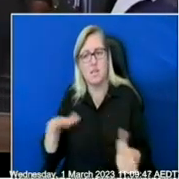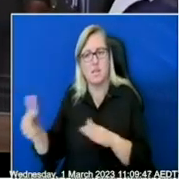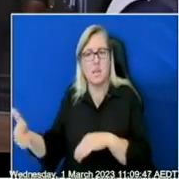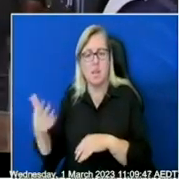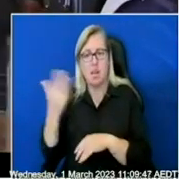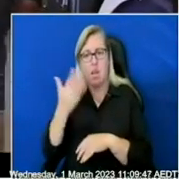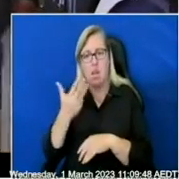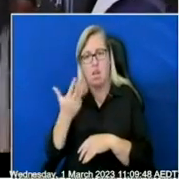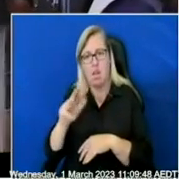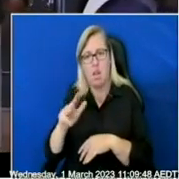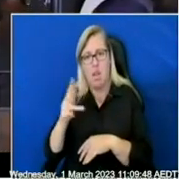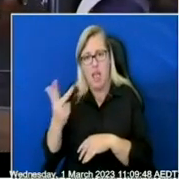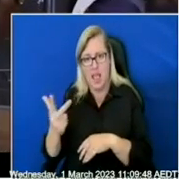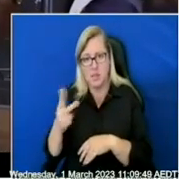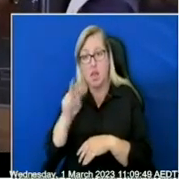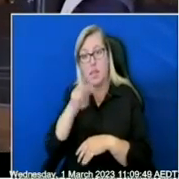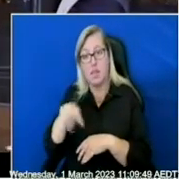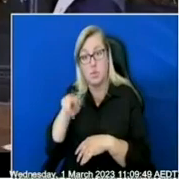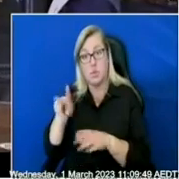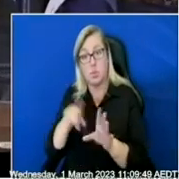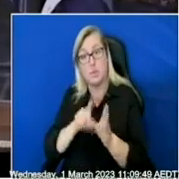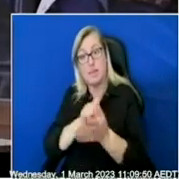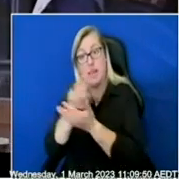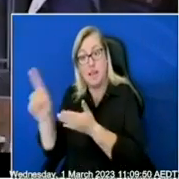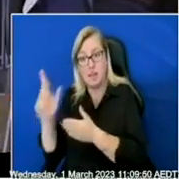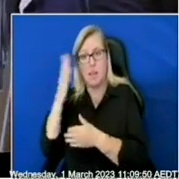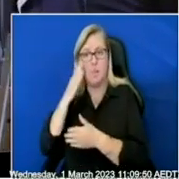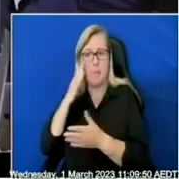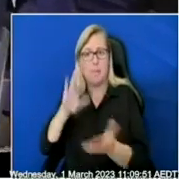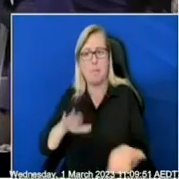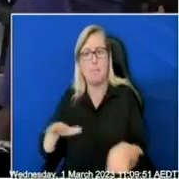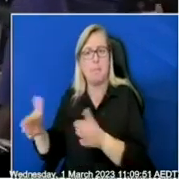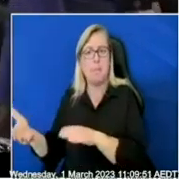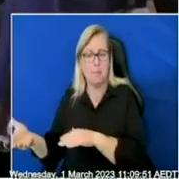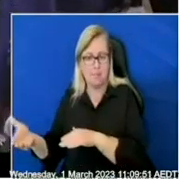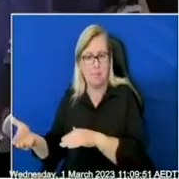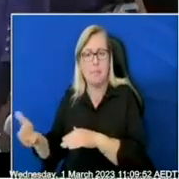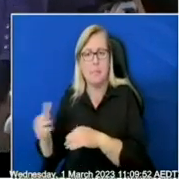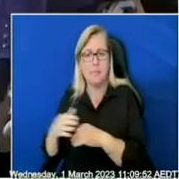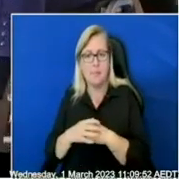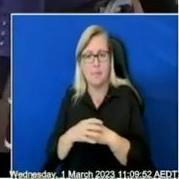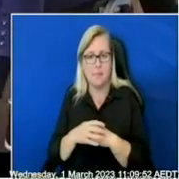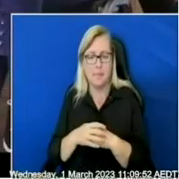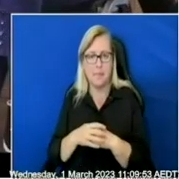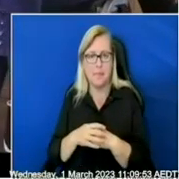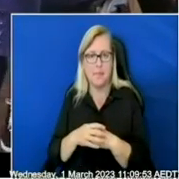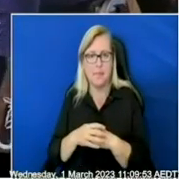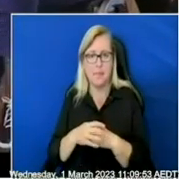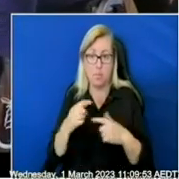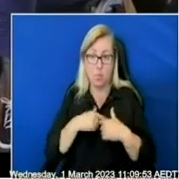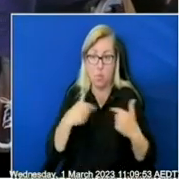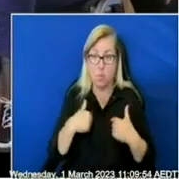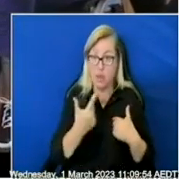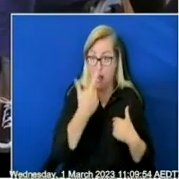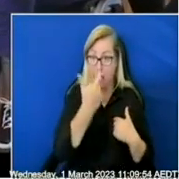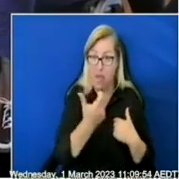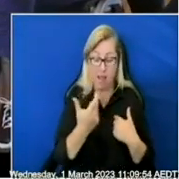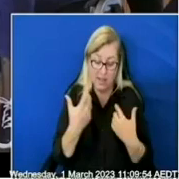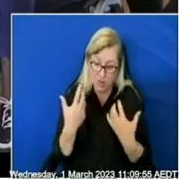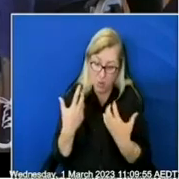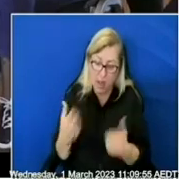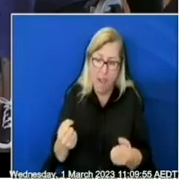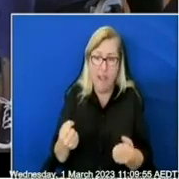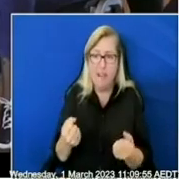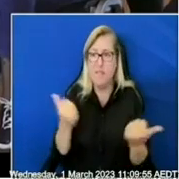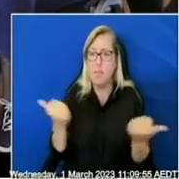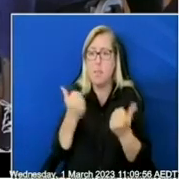gone. So we were lucky to have all that time with Mum, but we had to let her go because